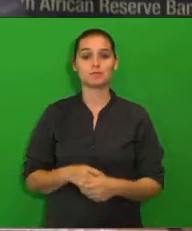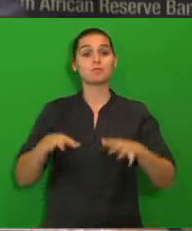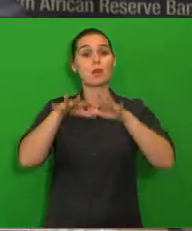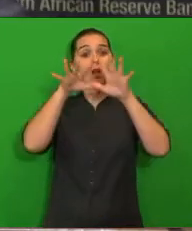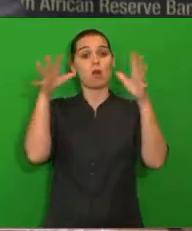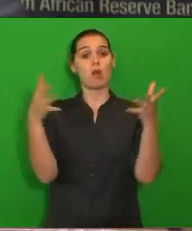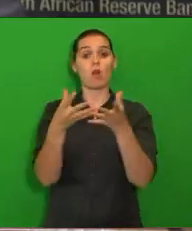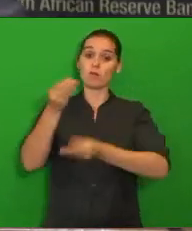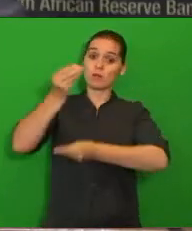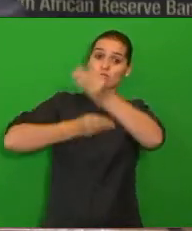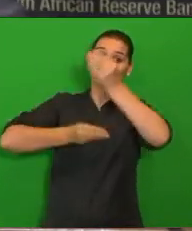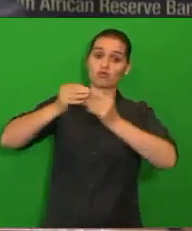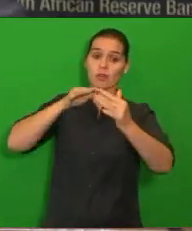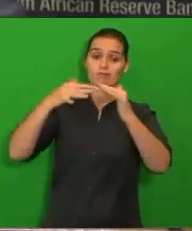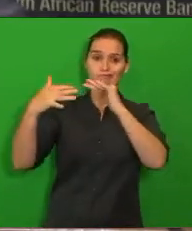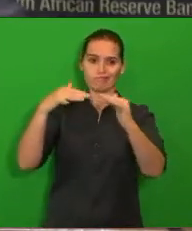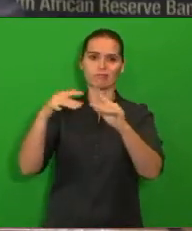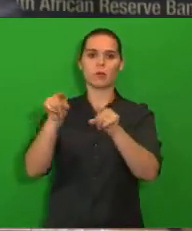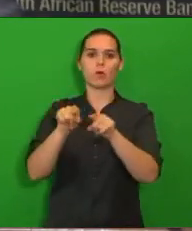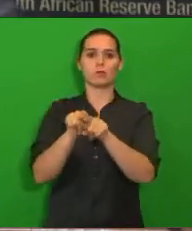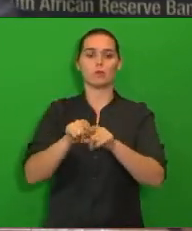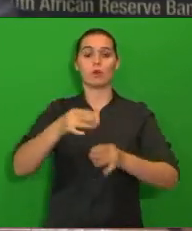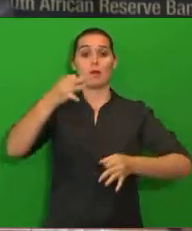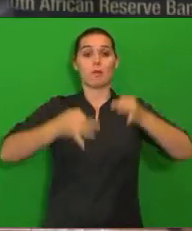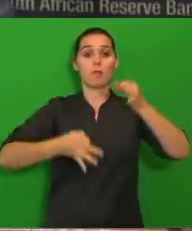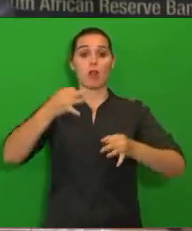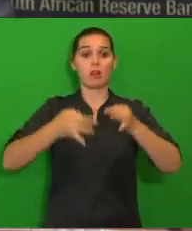Escalation in global trade tensions,